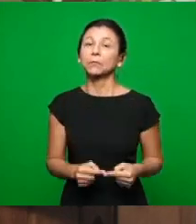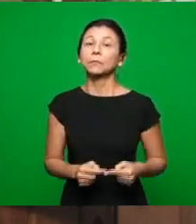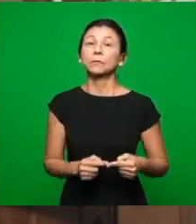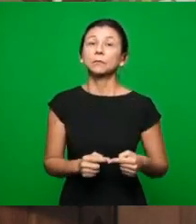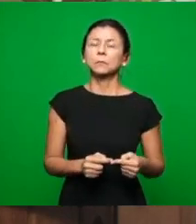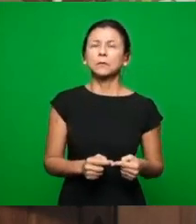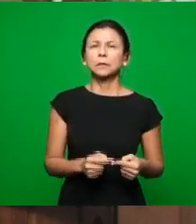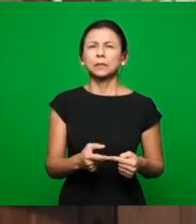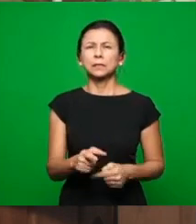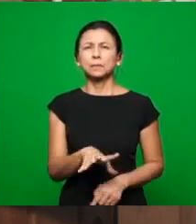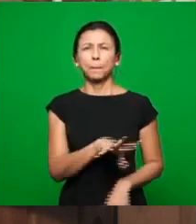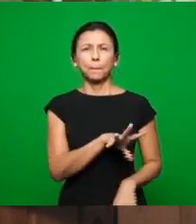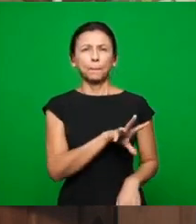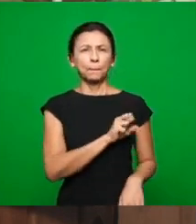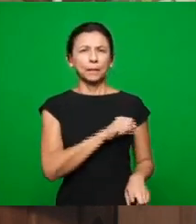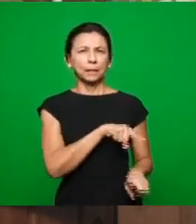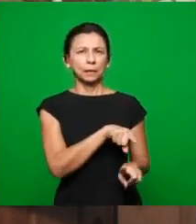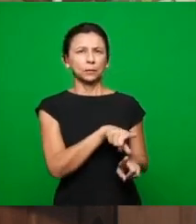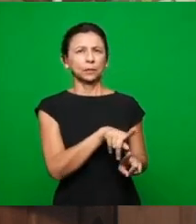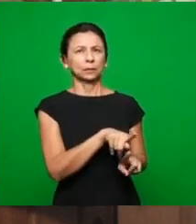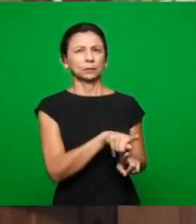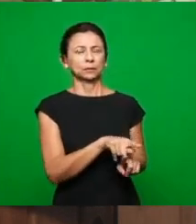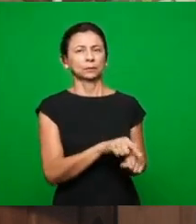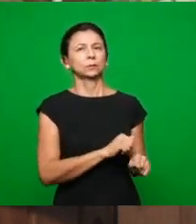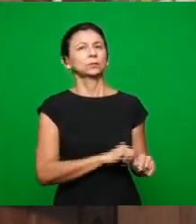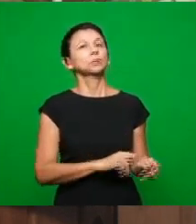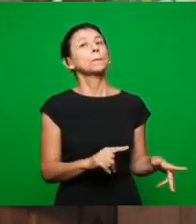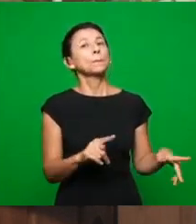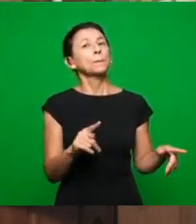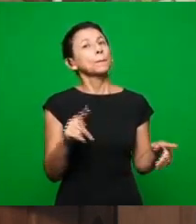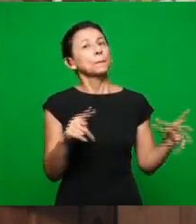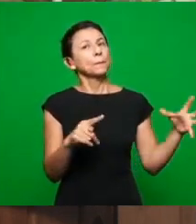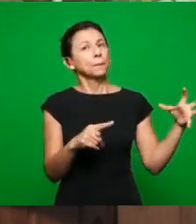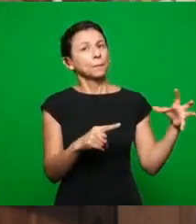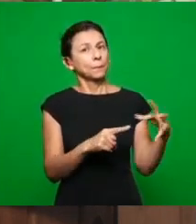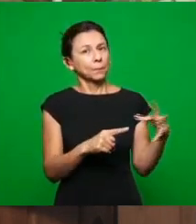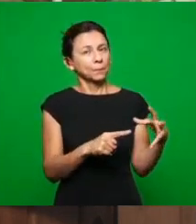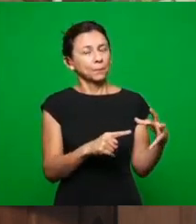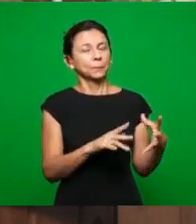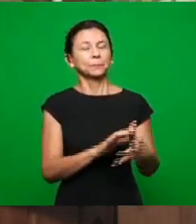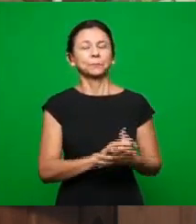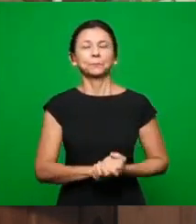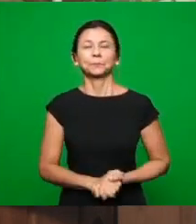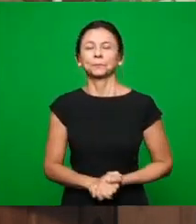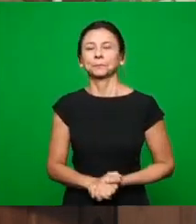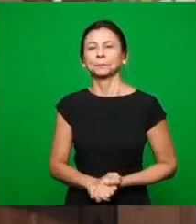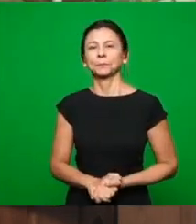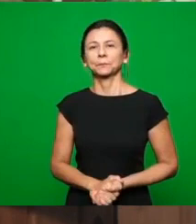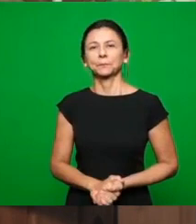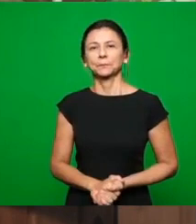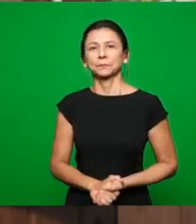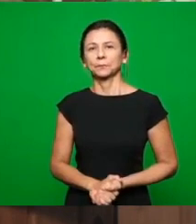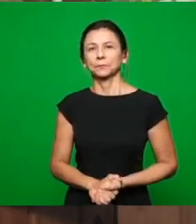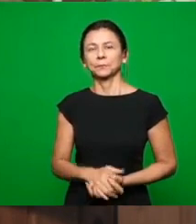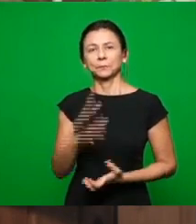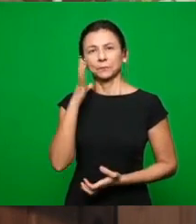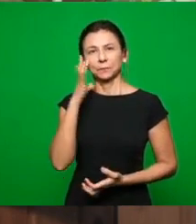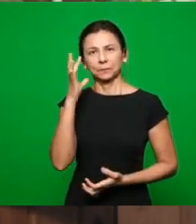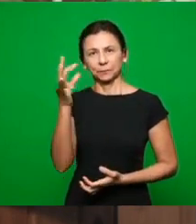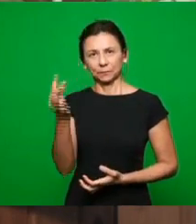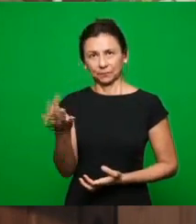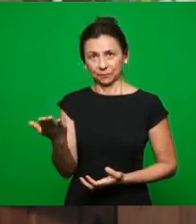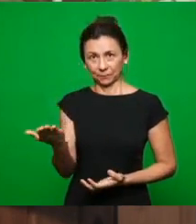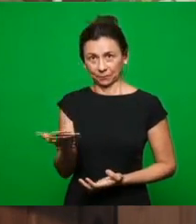to everything that came from Pergamos to Thyatira, or towards Thyatira. So therefore, the